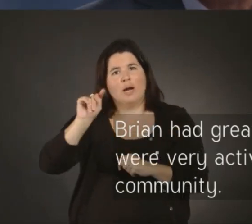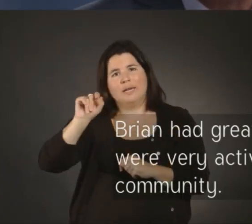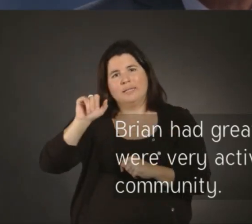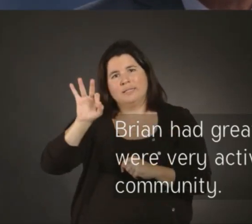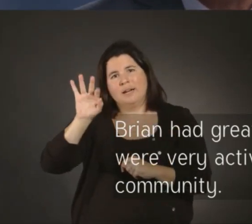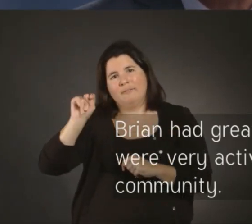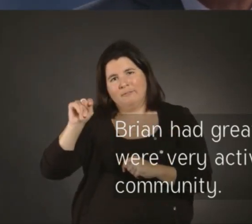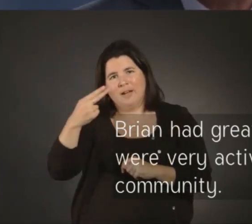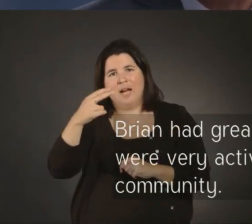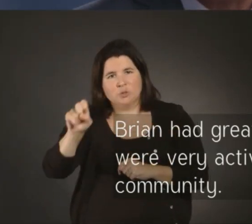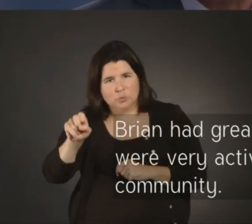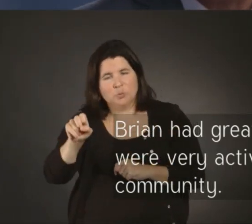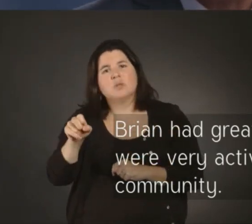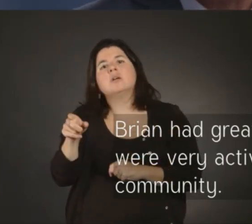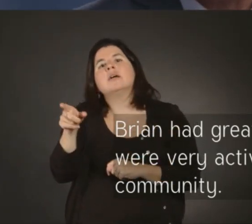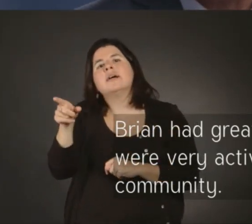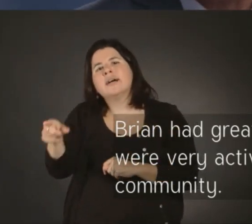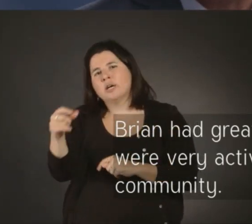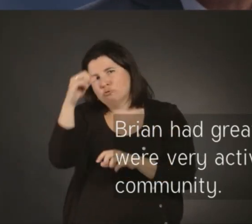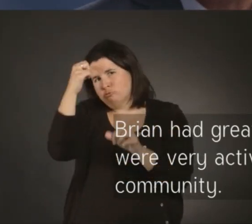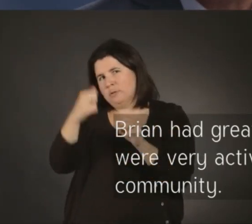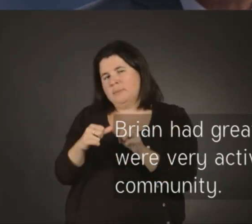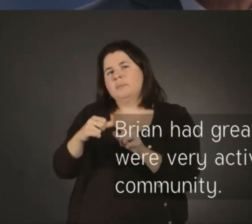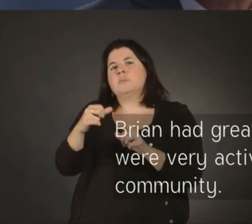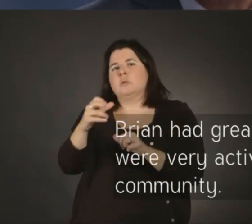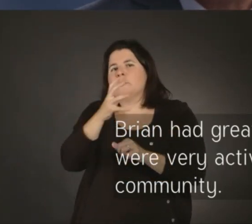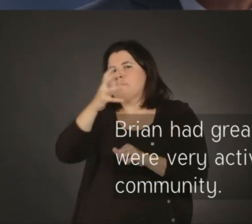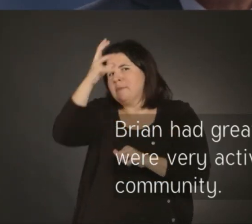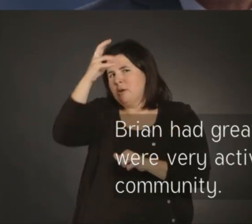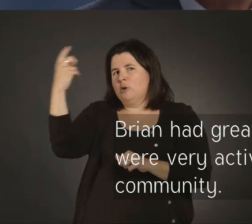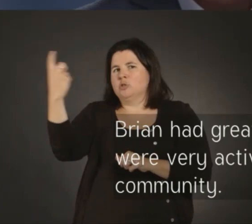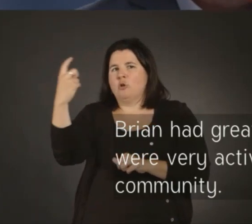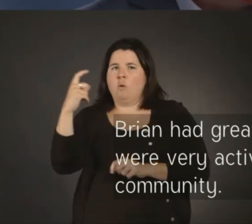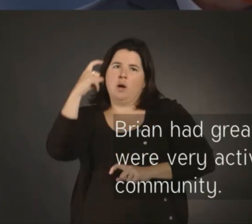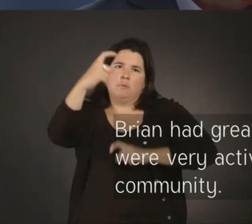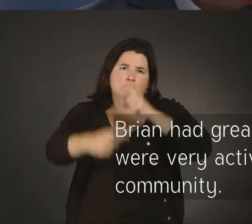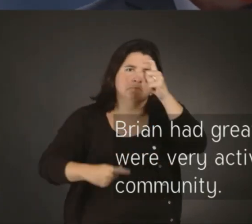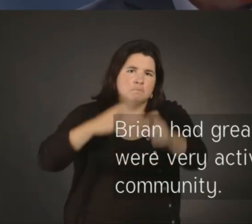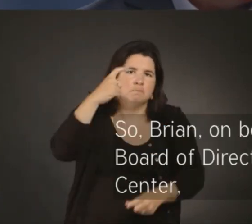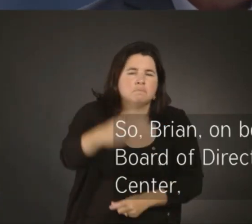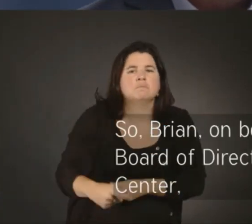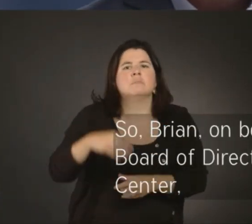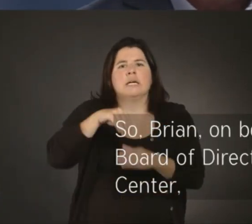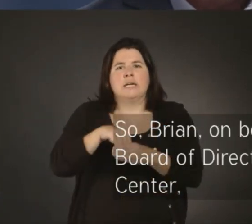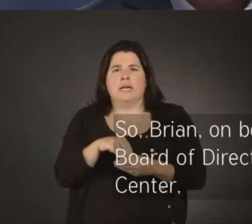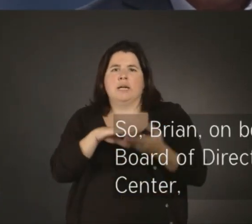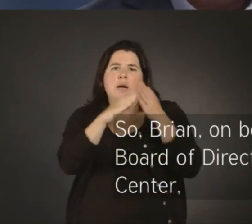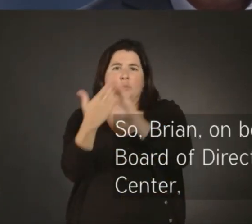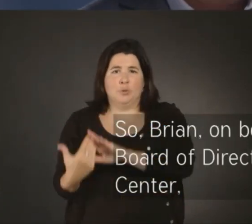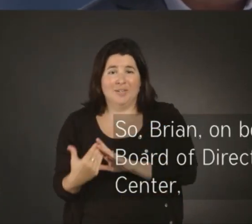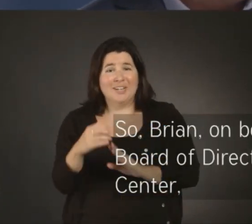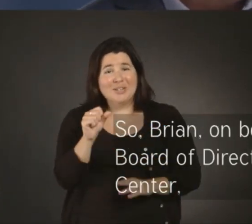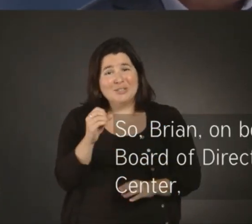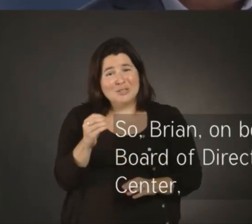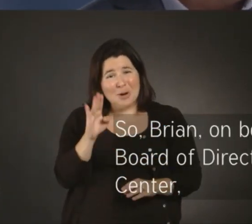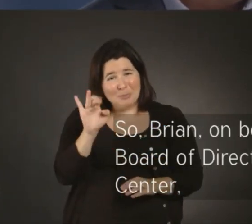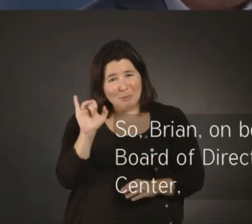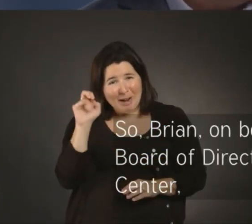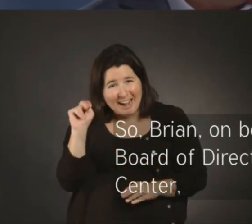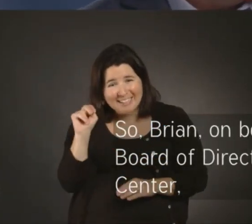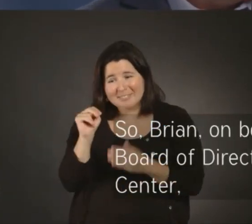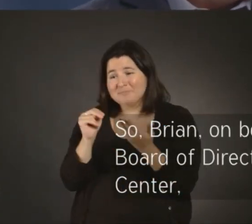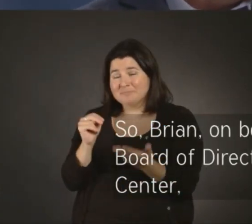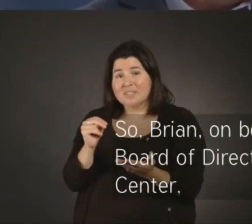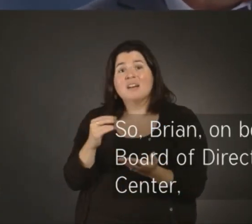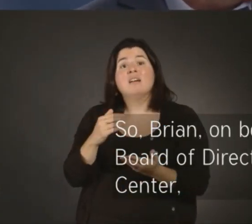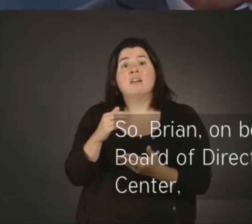back from his parents, who were very active and supported charitable work in their community. So Brian, on behalf